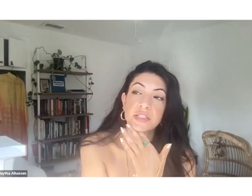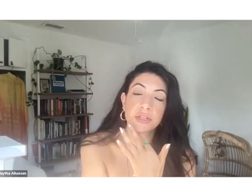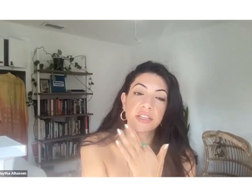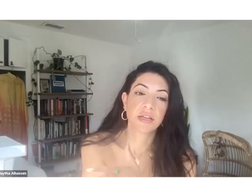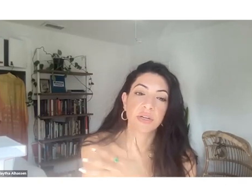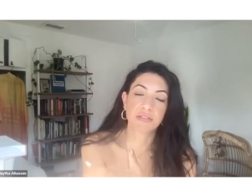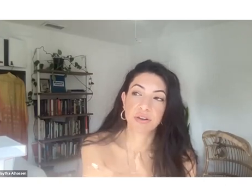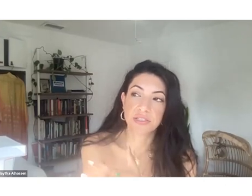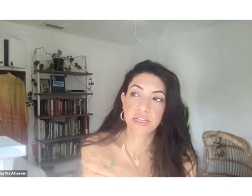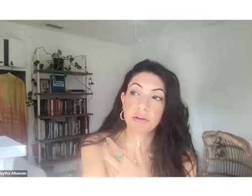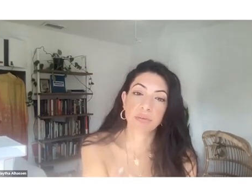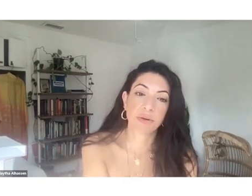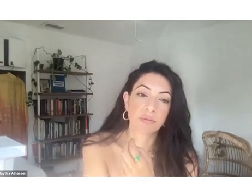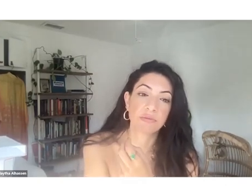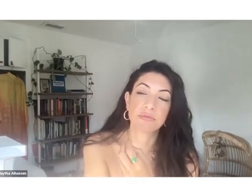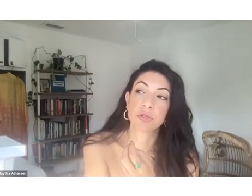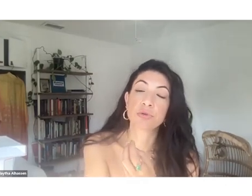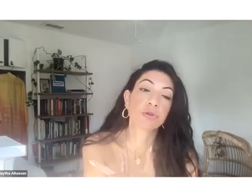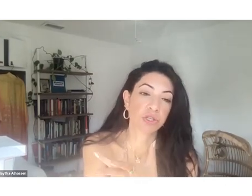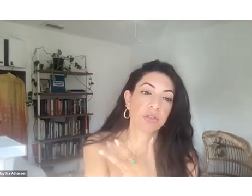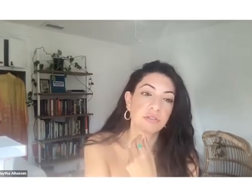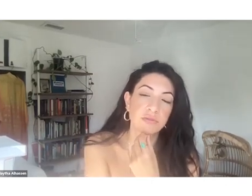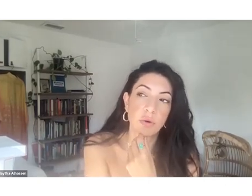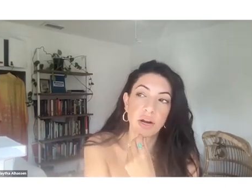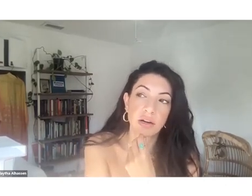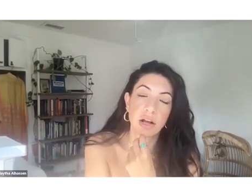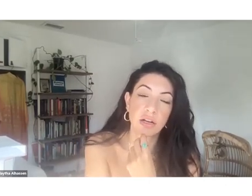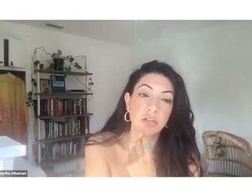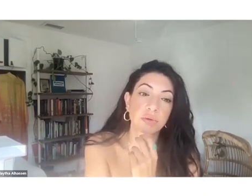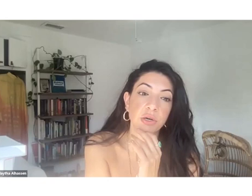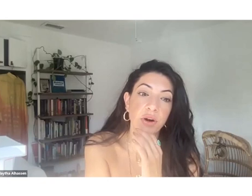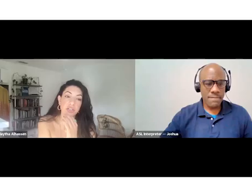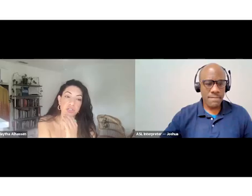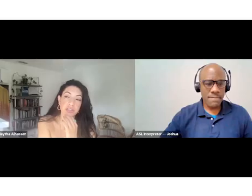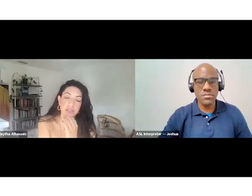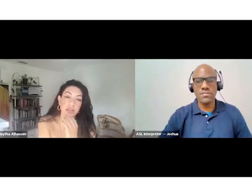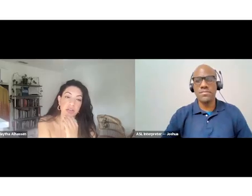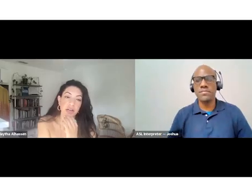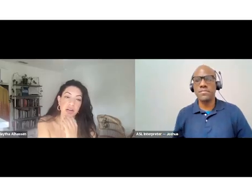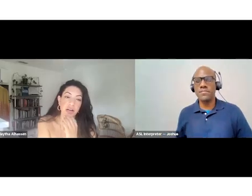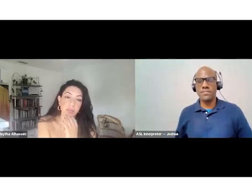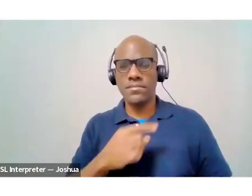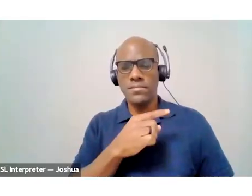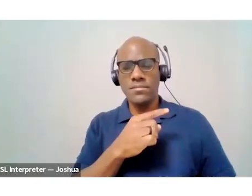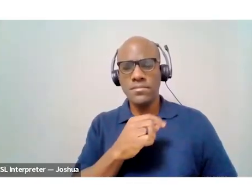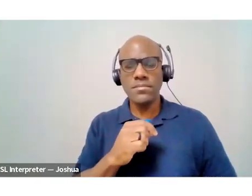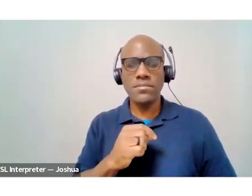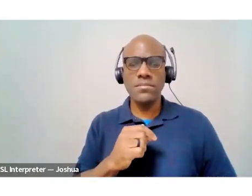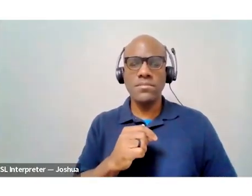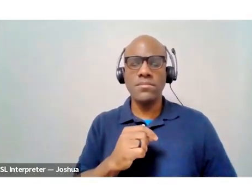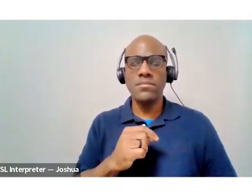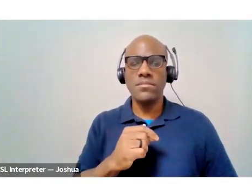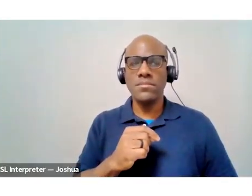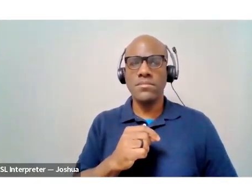anthropology, considering that they were confronting how they were crucial for colonial projects